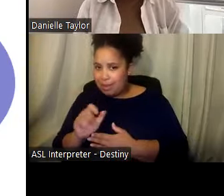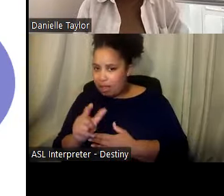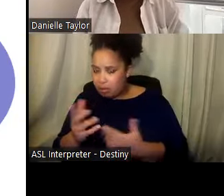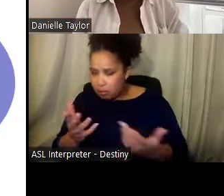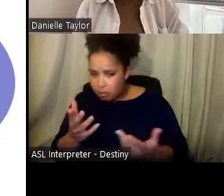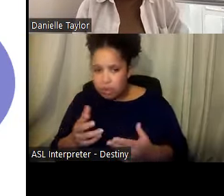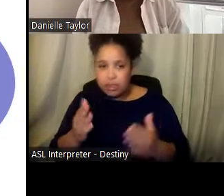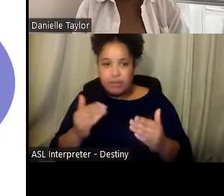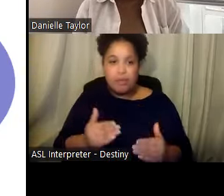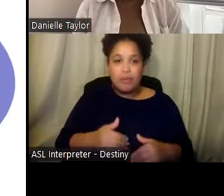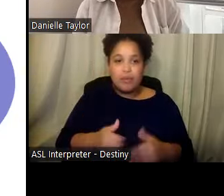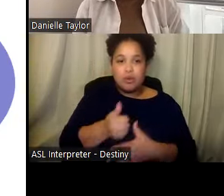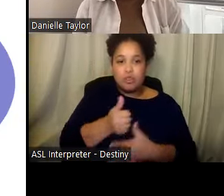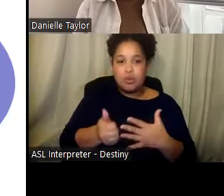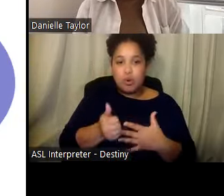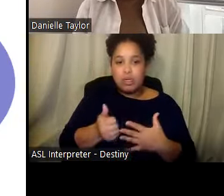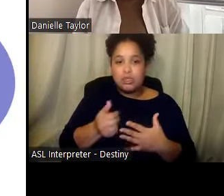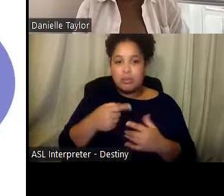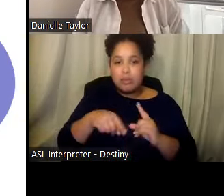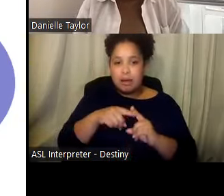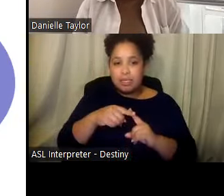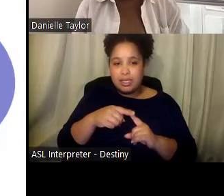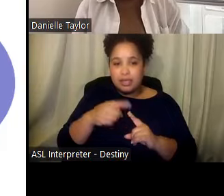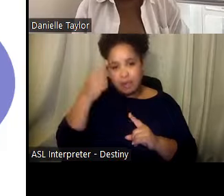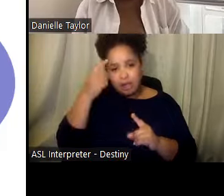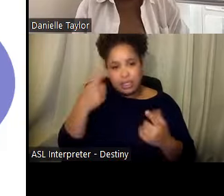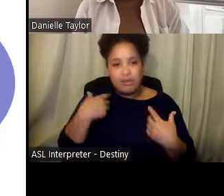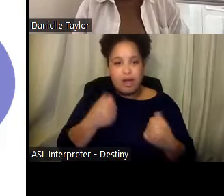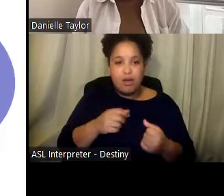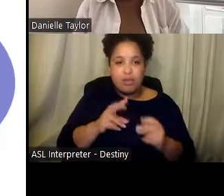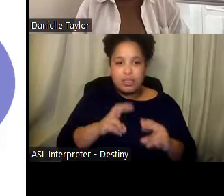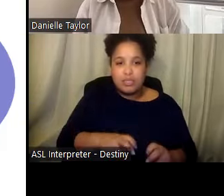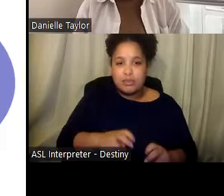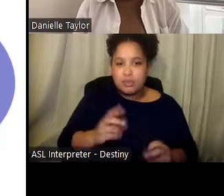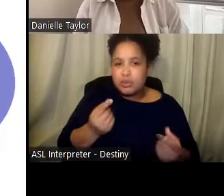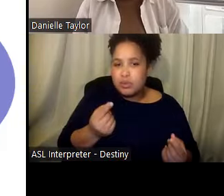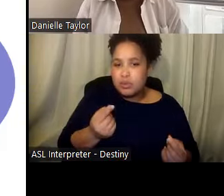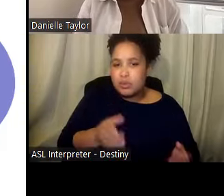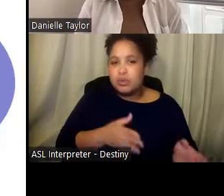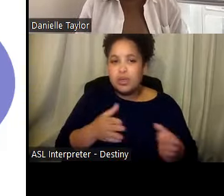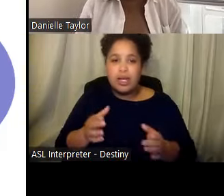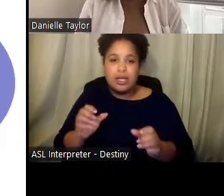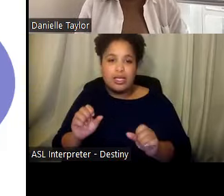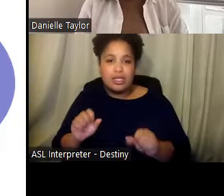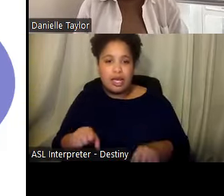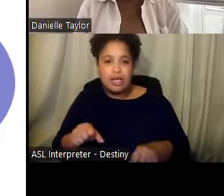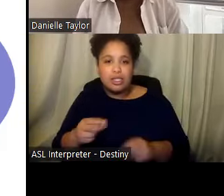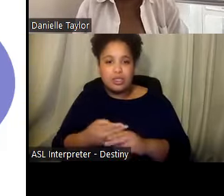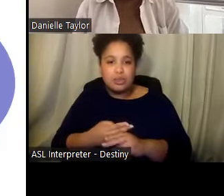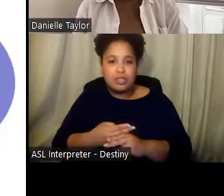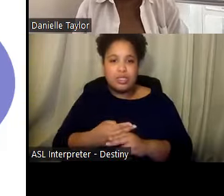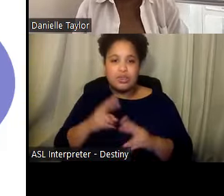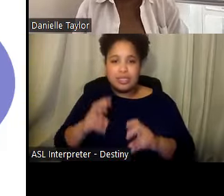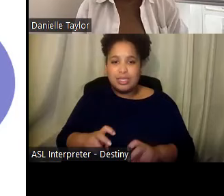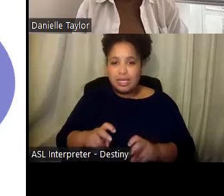in their practice. And yeah, we're really excited about this service and hope to provide that starting in March. Next slide.